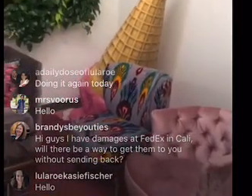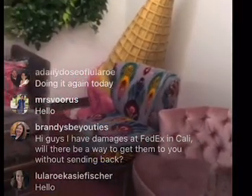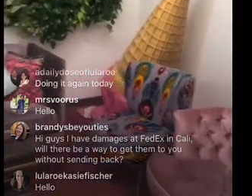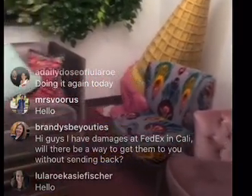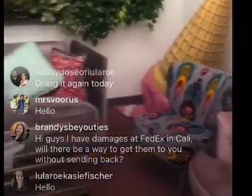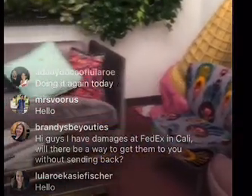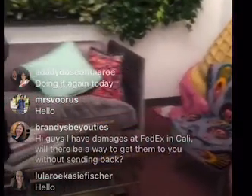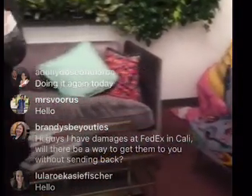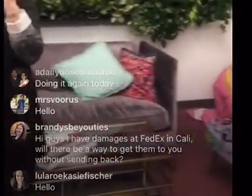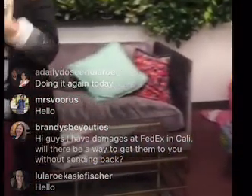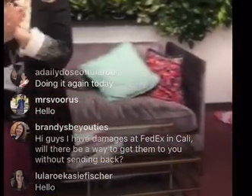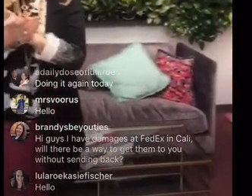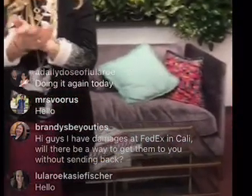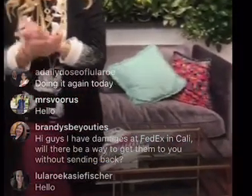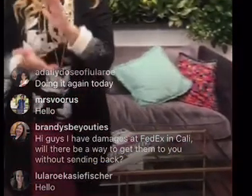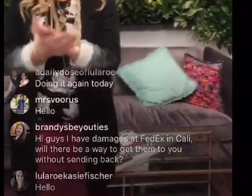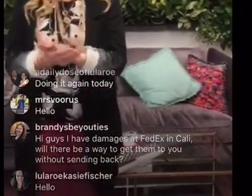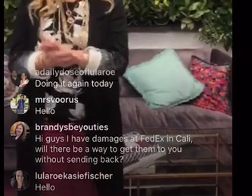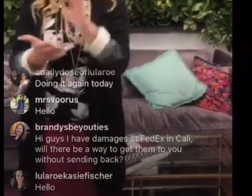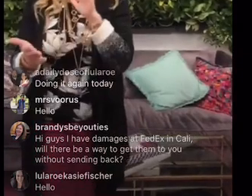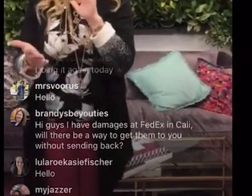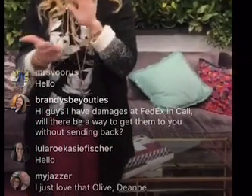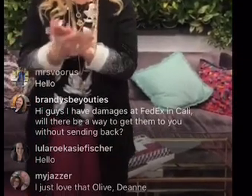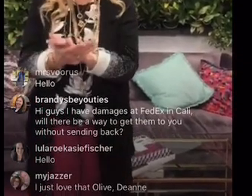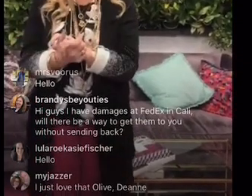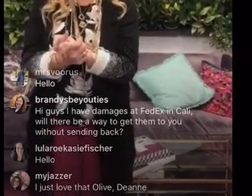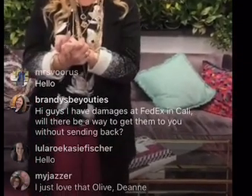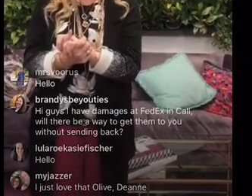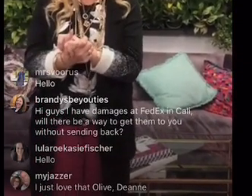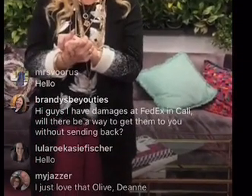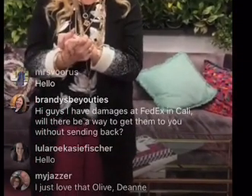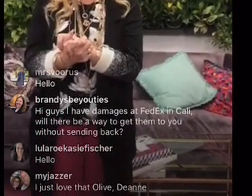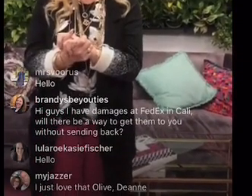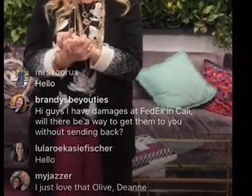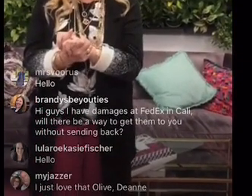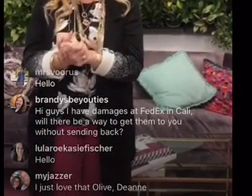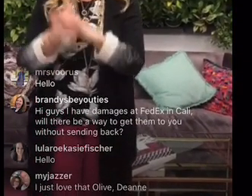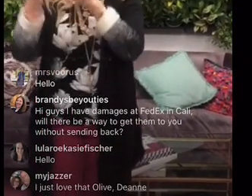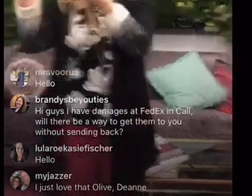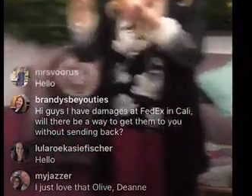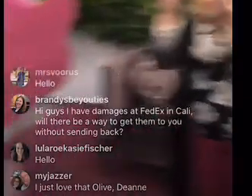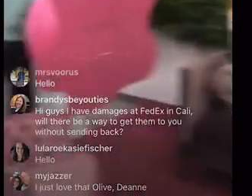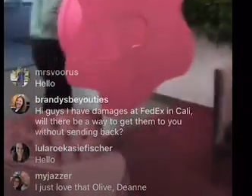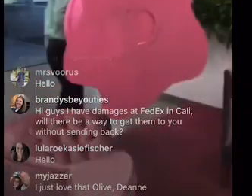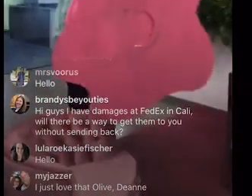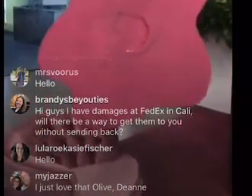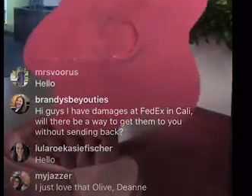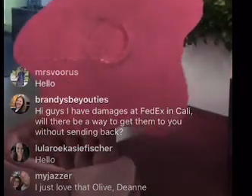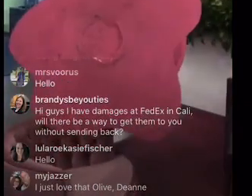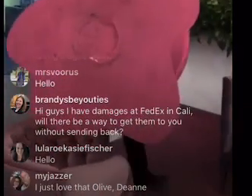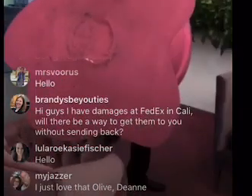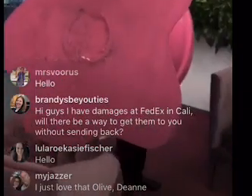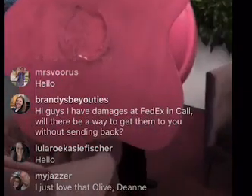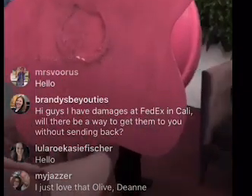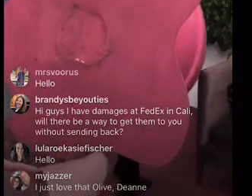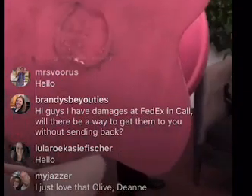know. And guess what? Today is Nicole's birthday. It is. Mark. What are you